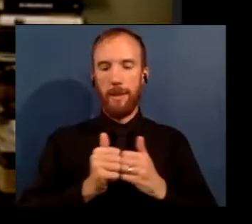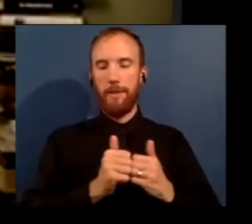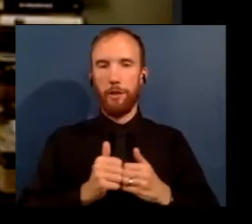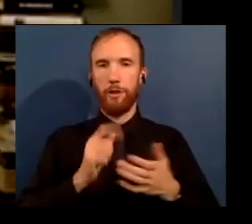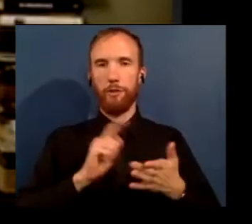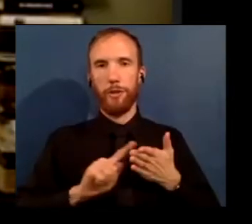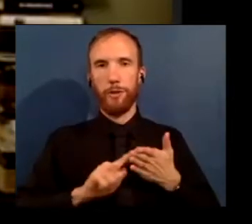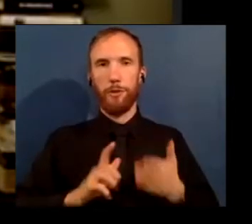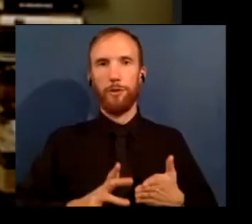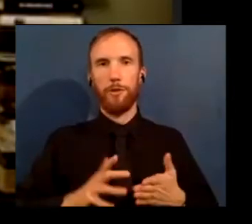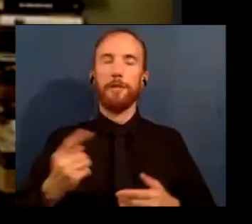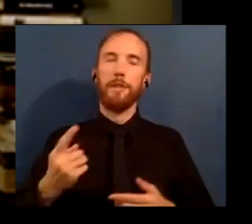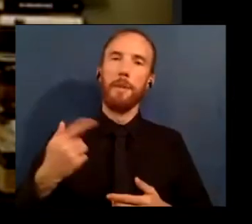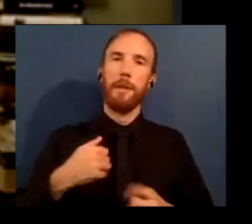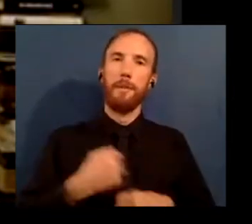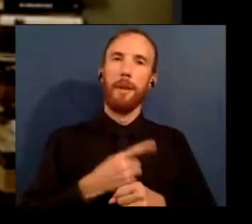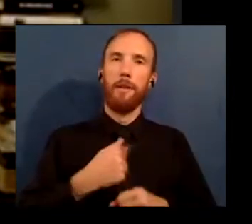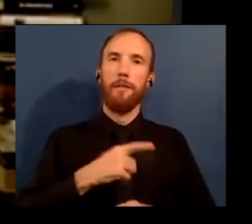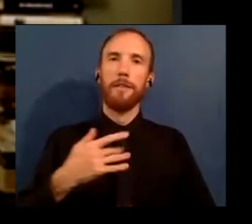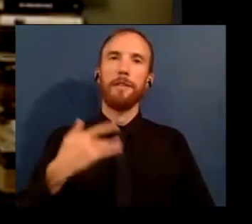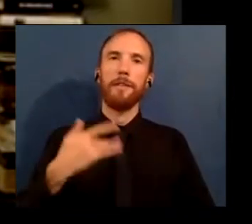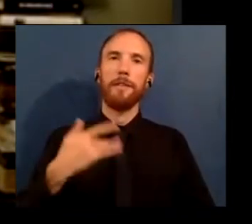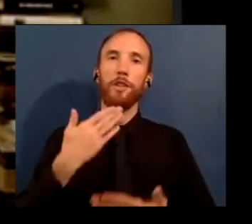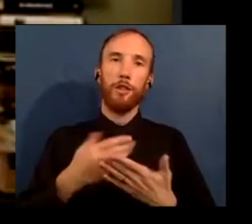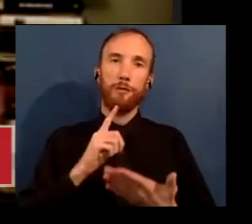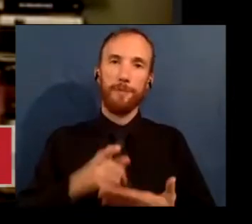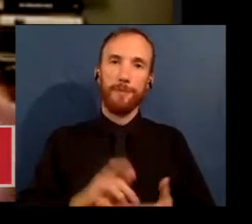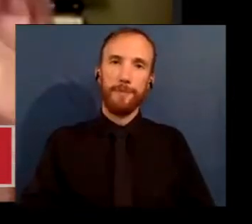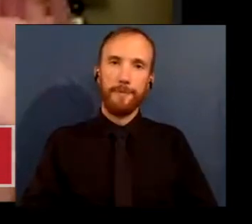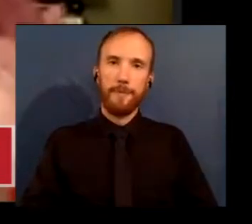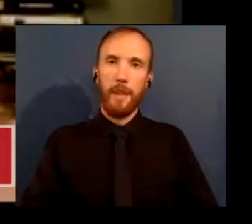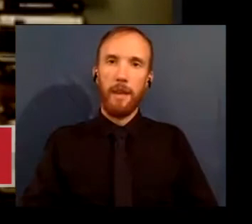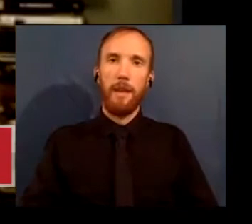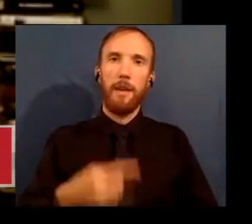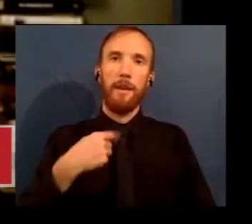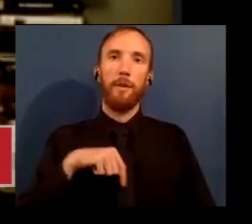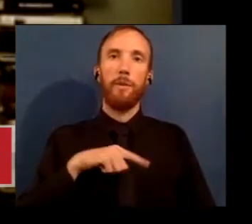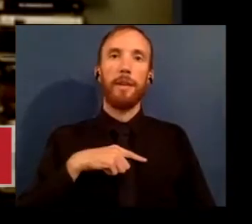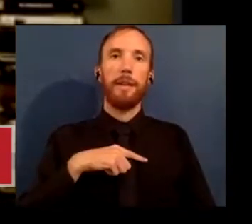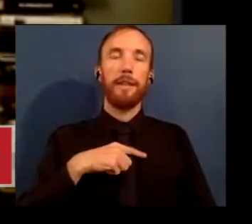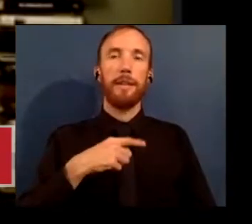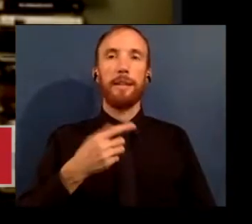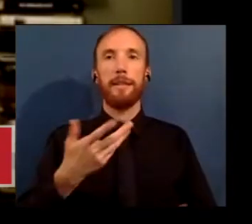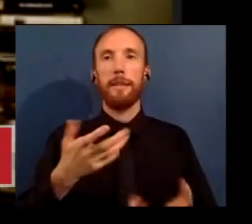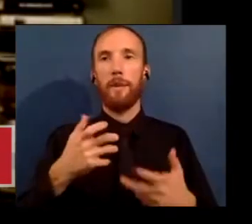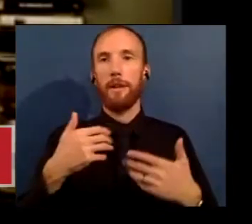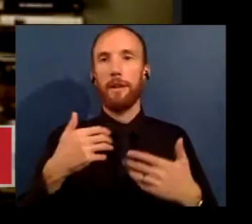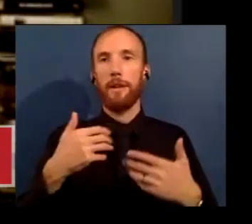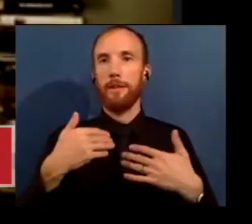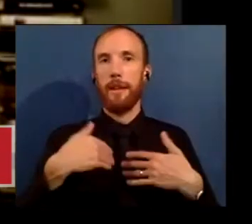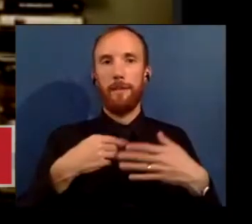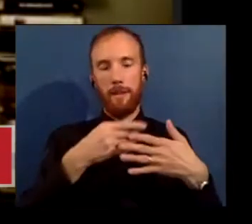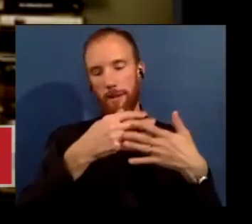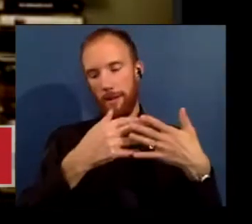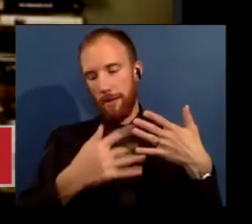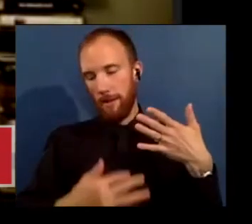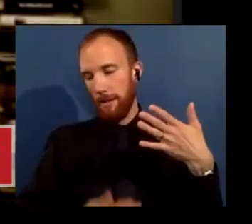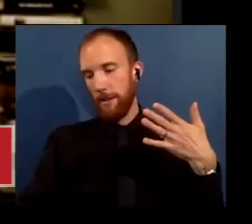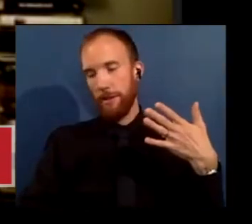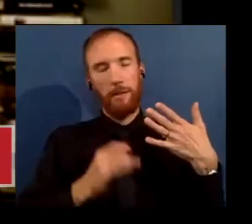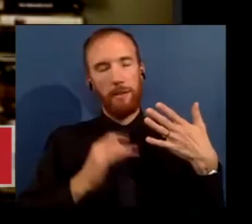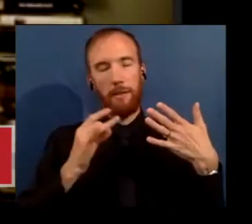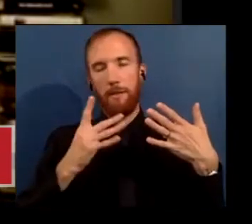us feel good, frankly, because we didn't want to have a laundry list of tragedies. You